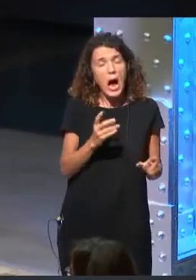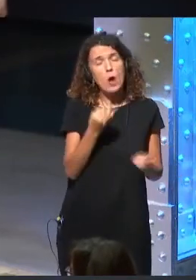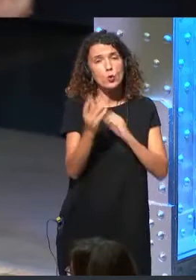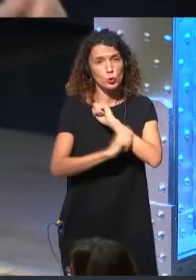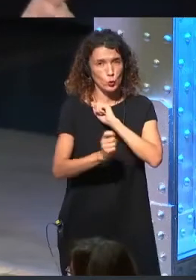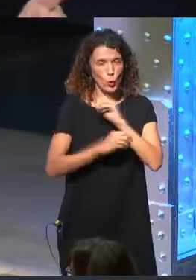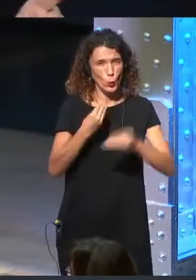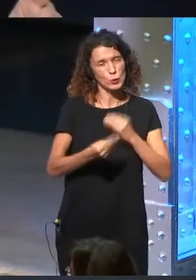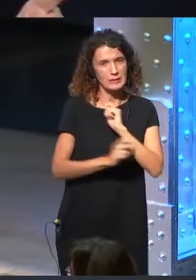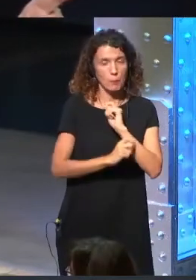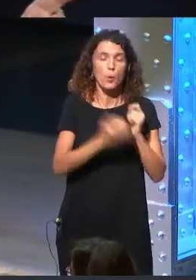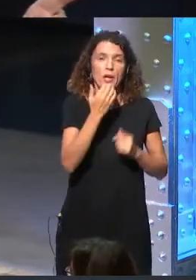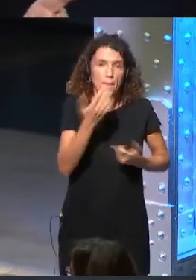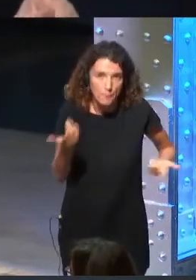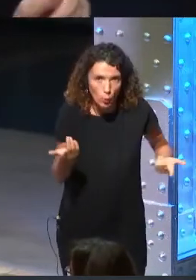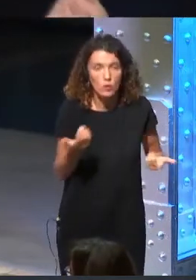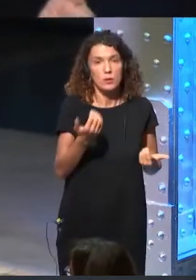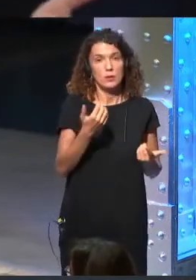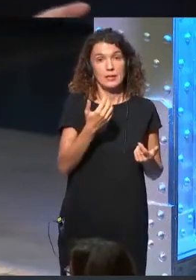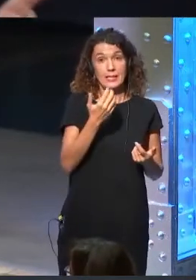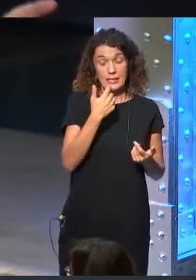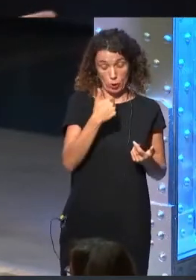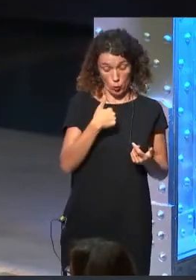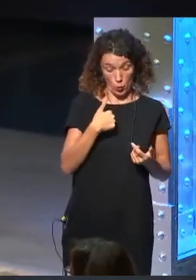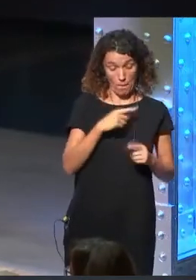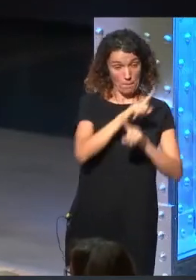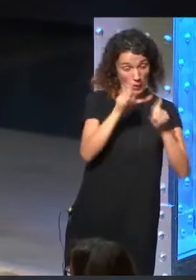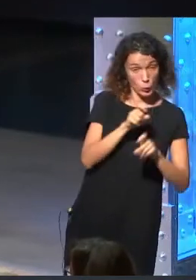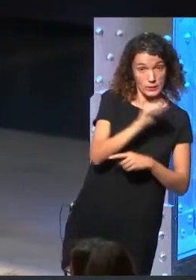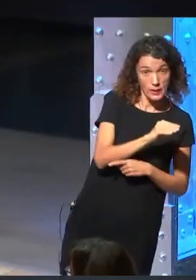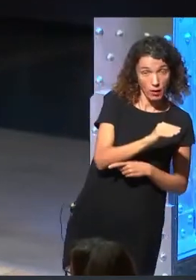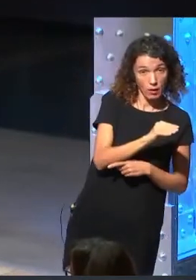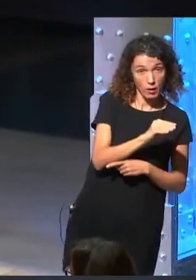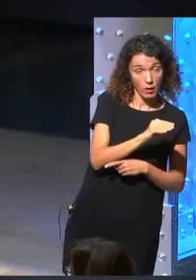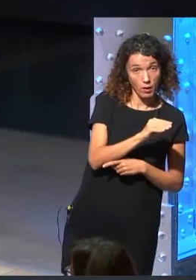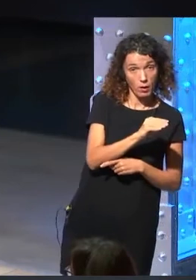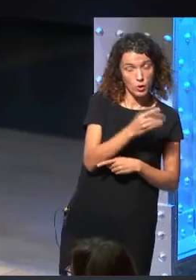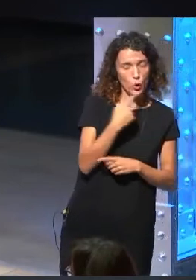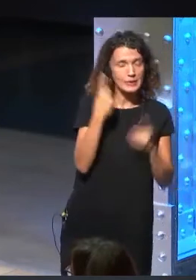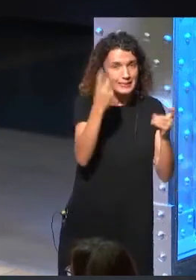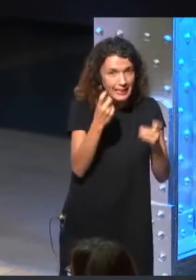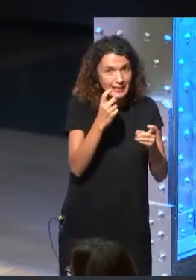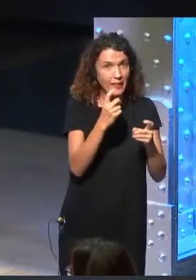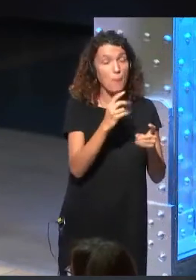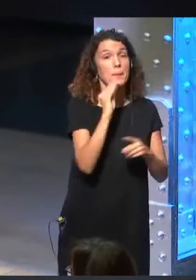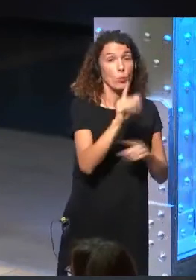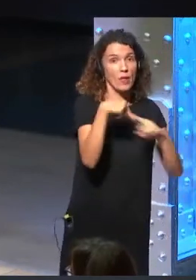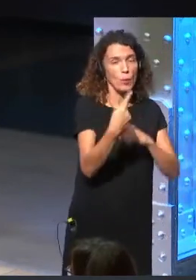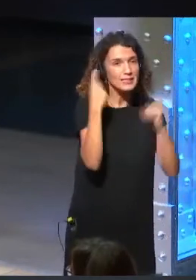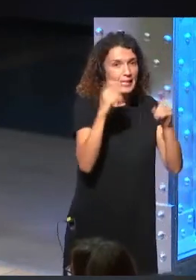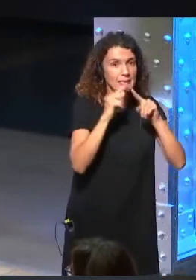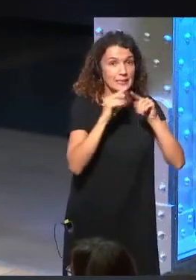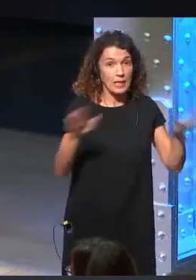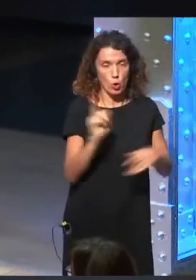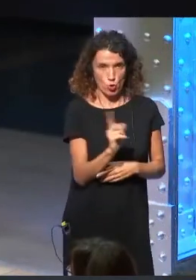say things like, if you ask a question, I'll make sure there's no silence after your question. And